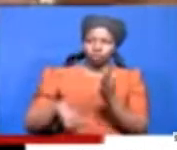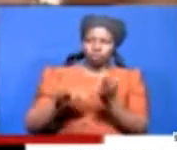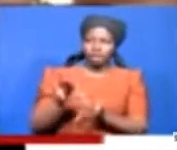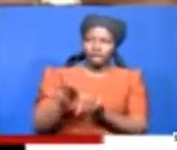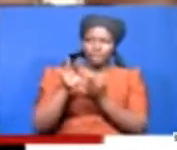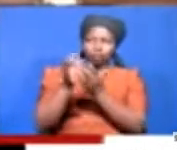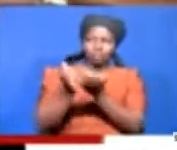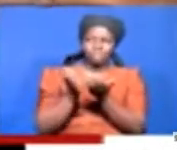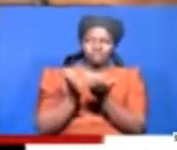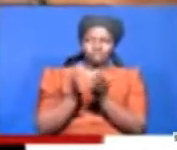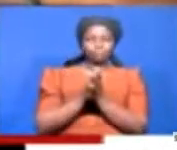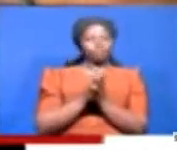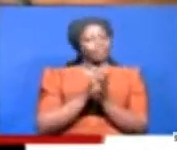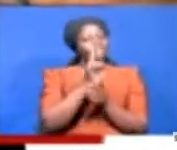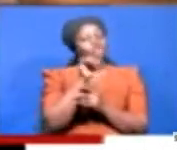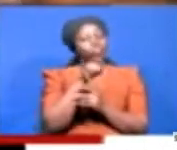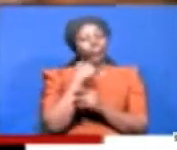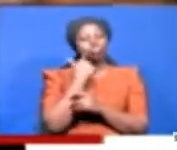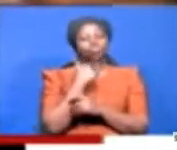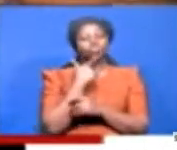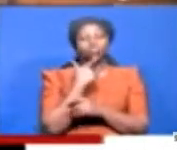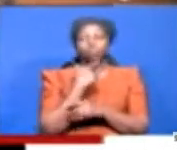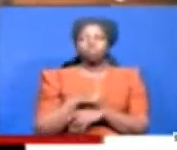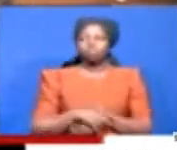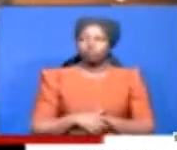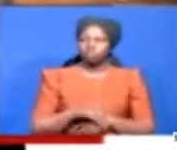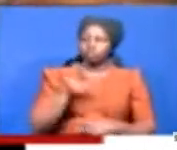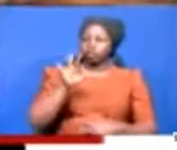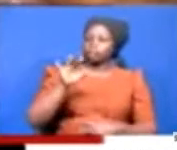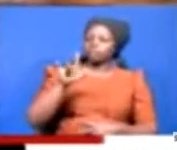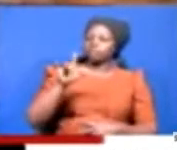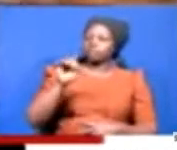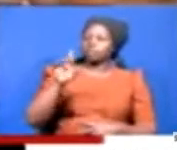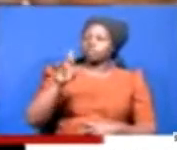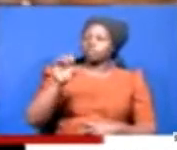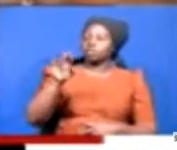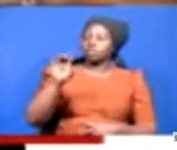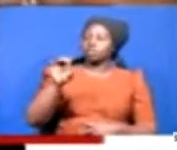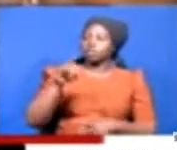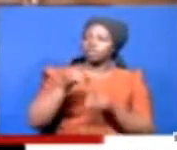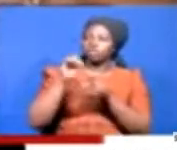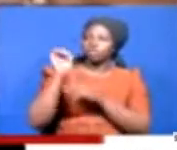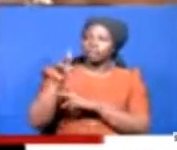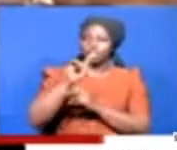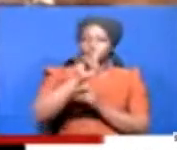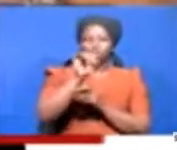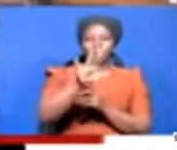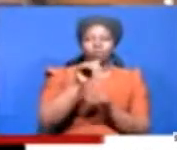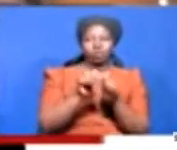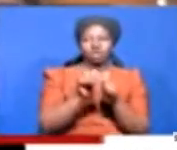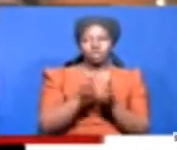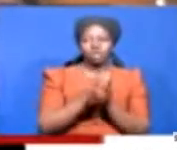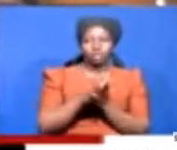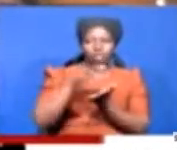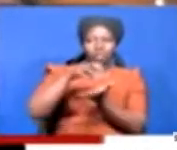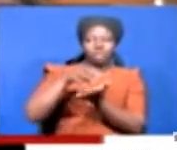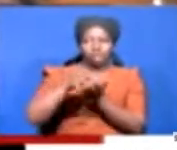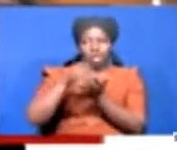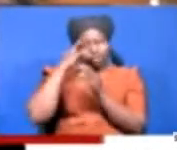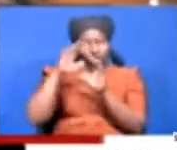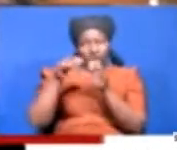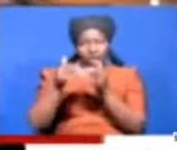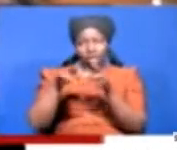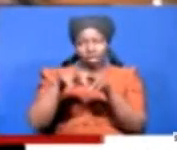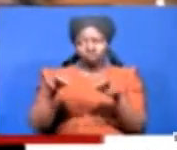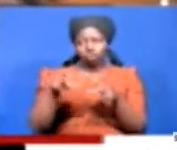are you and where do you come from? My name is Laura Shatuba from the Star. What is the question again? The question is, what's the status of classroom construction in